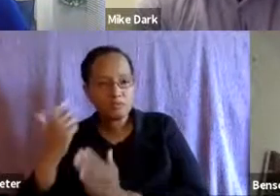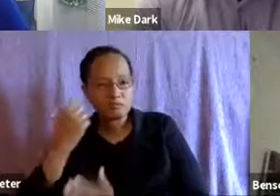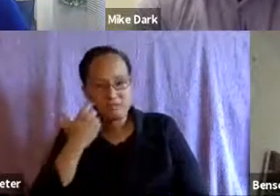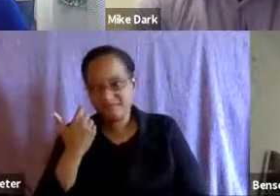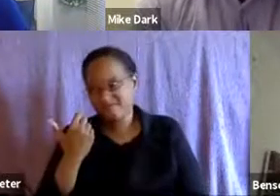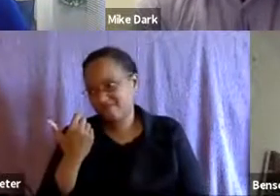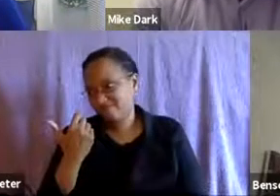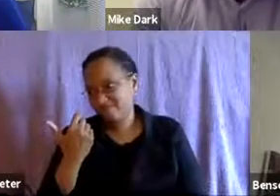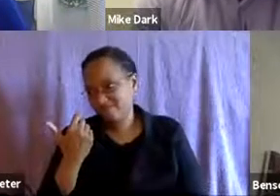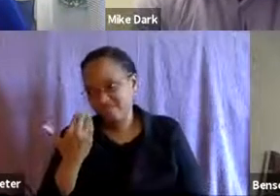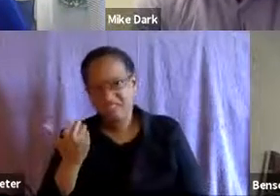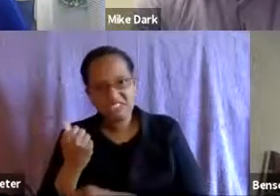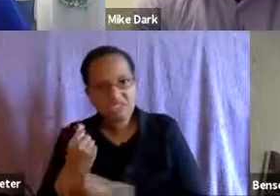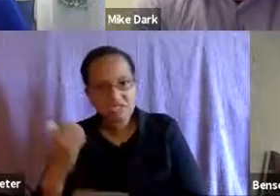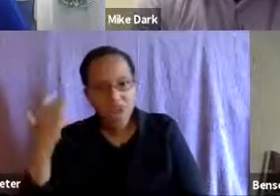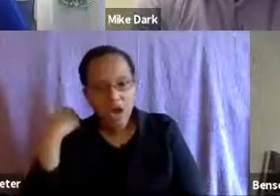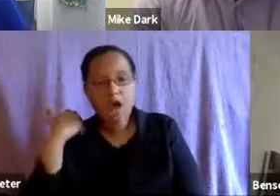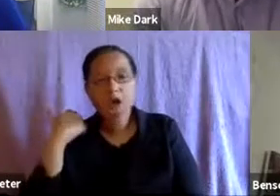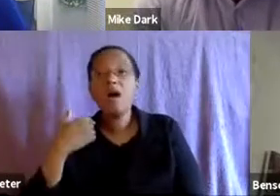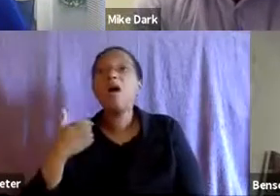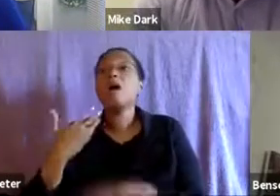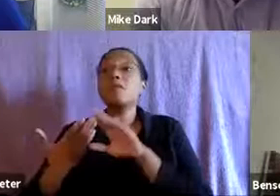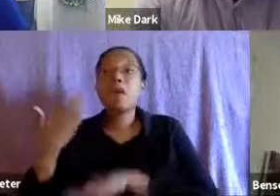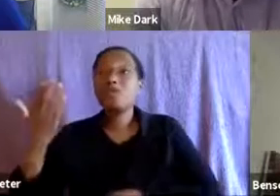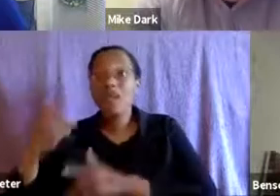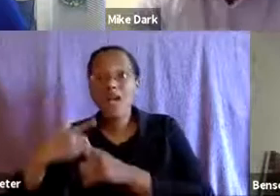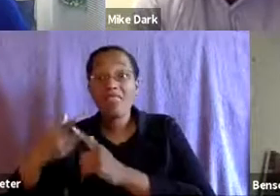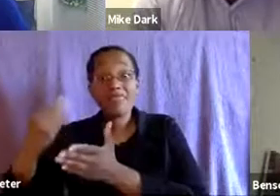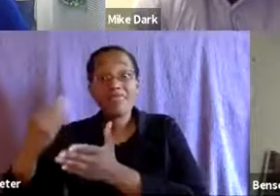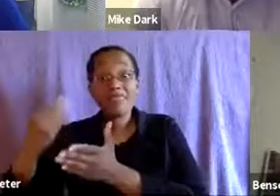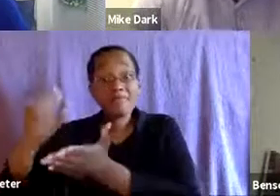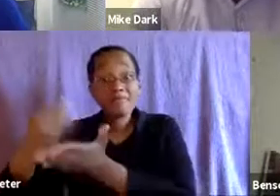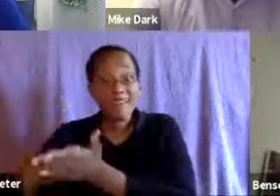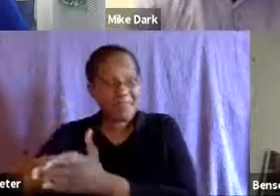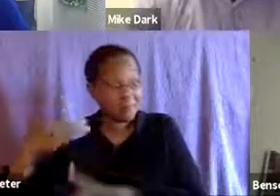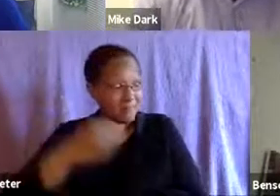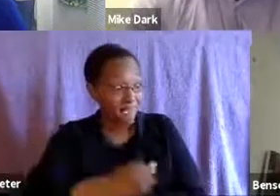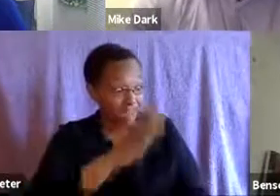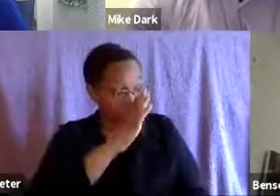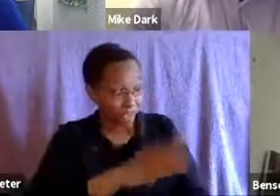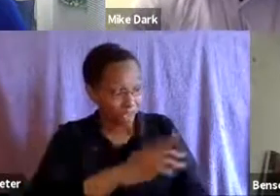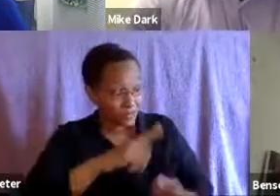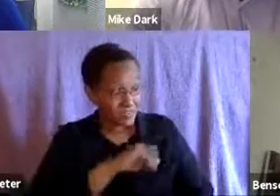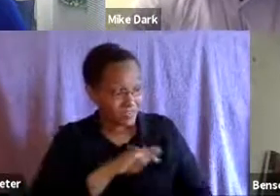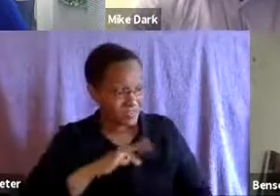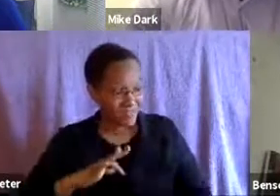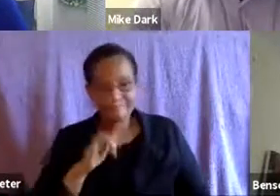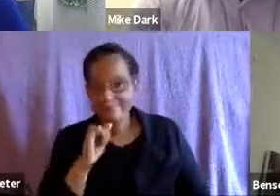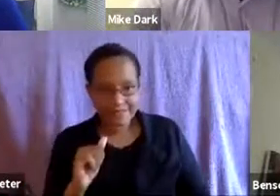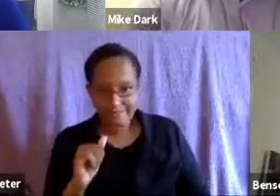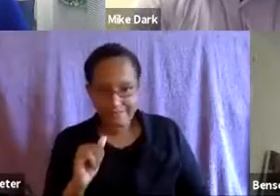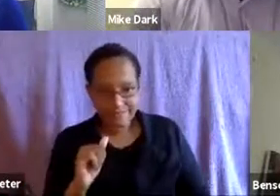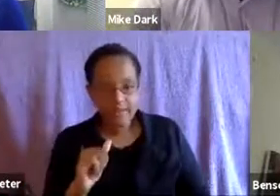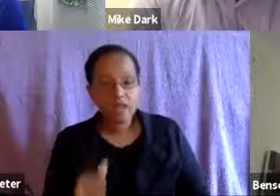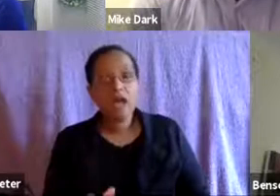right staff and retain the staff. And so one person asked, is there any focus on increasing